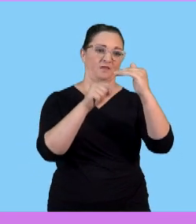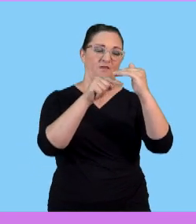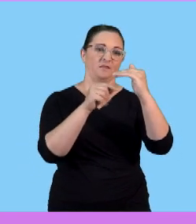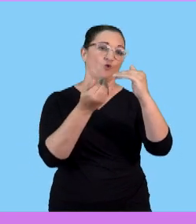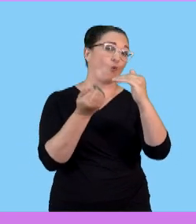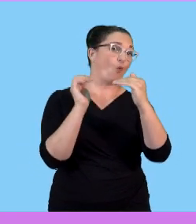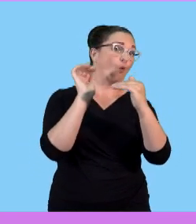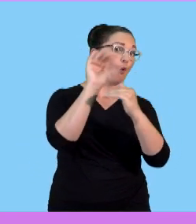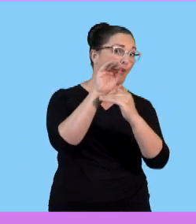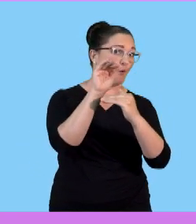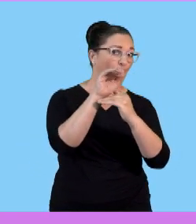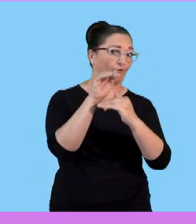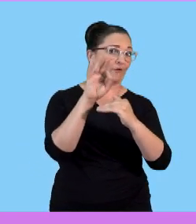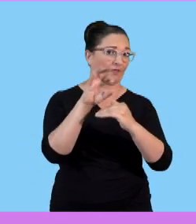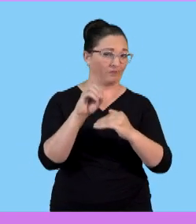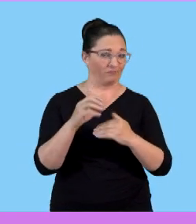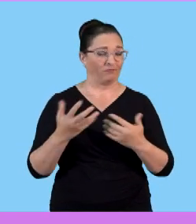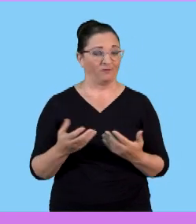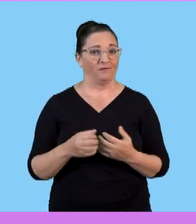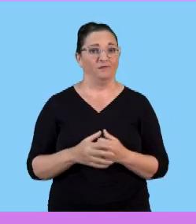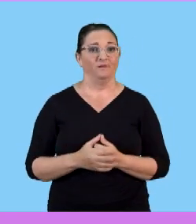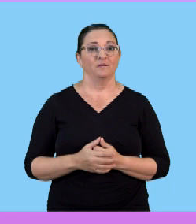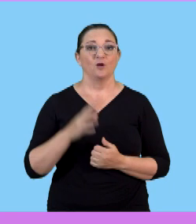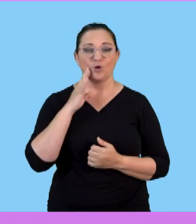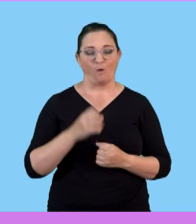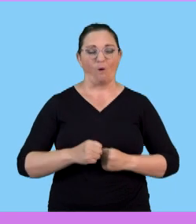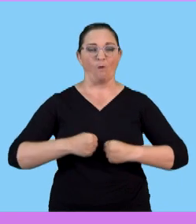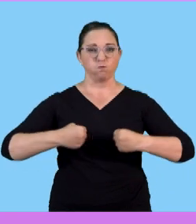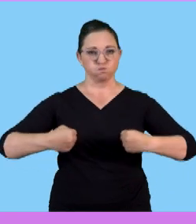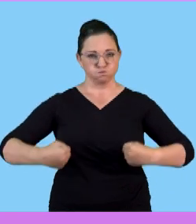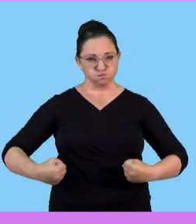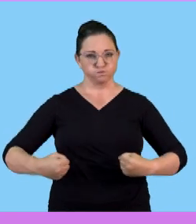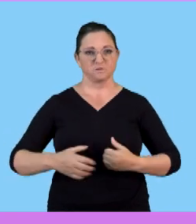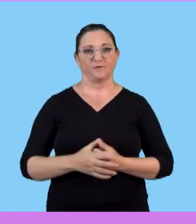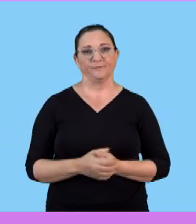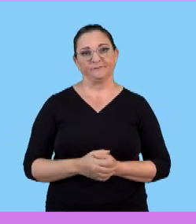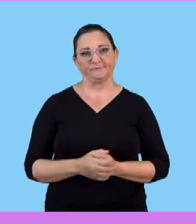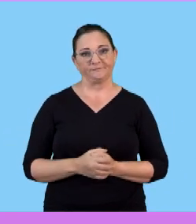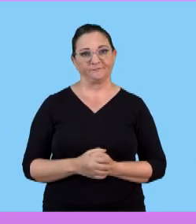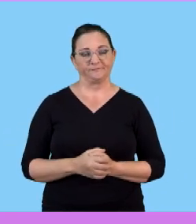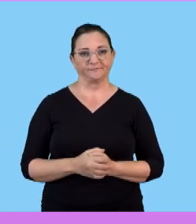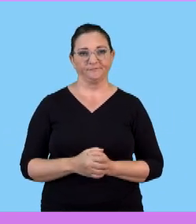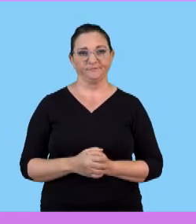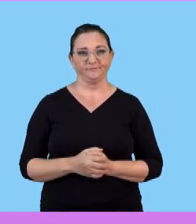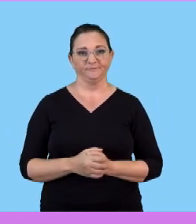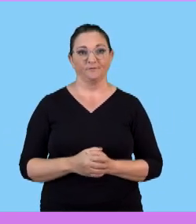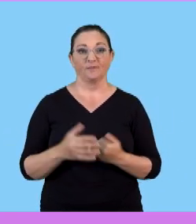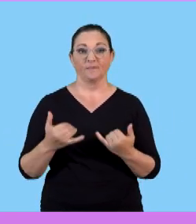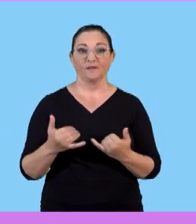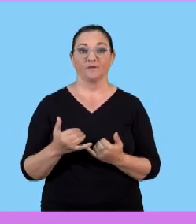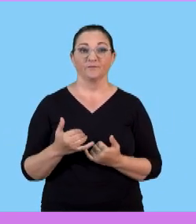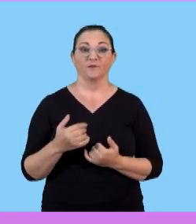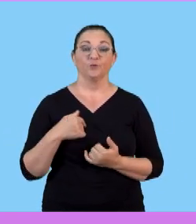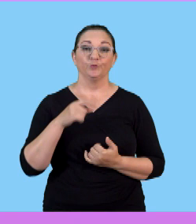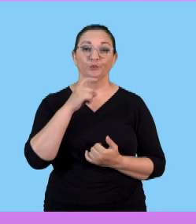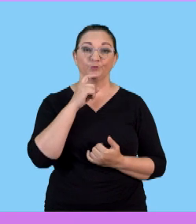anything equals to or more than 30, right, the BMI will be classified as obese. Okay, so